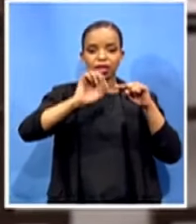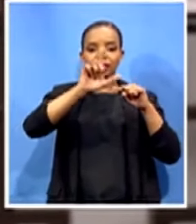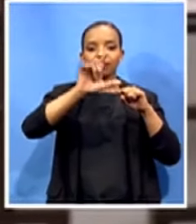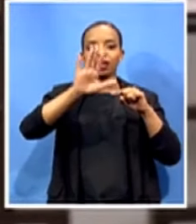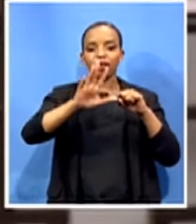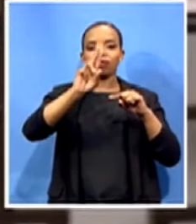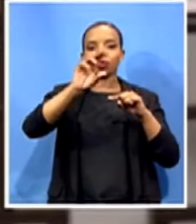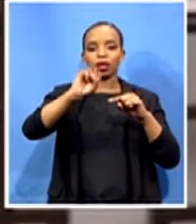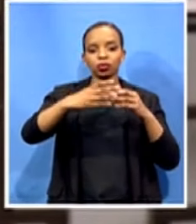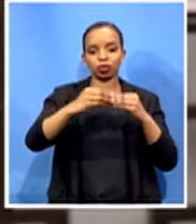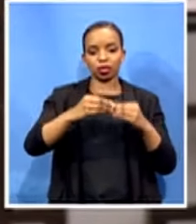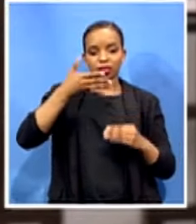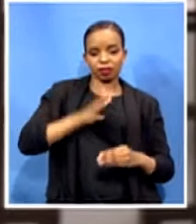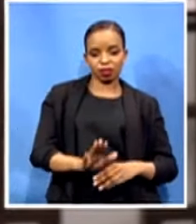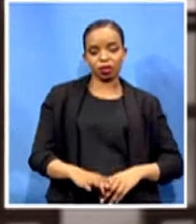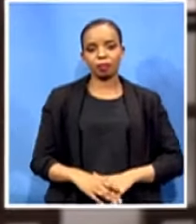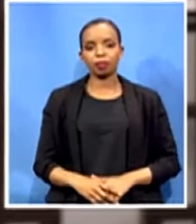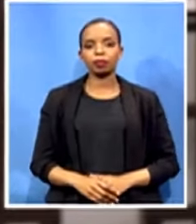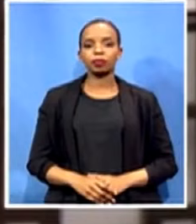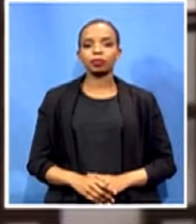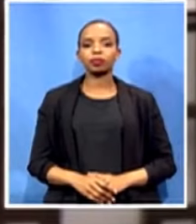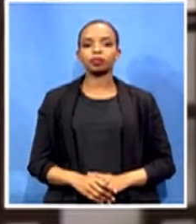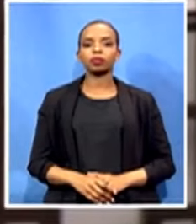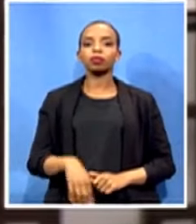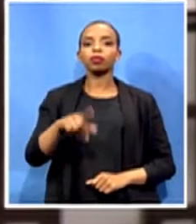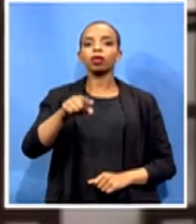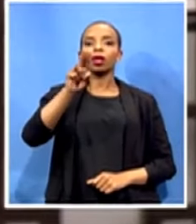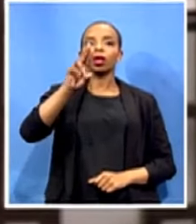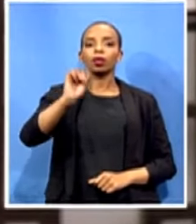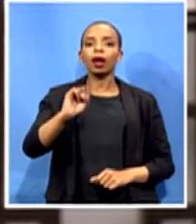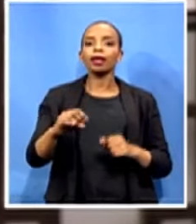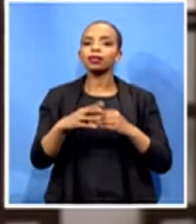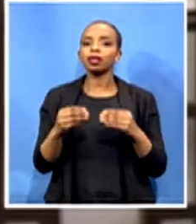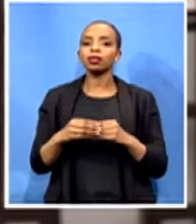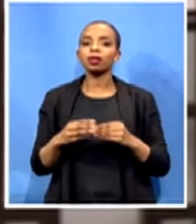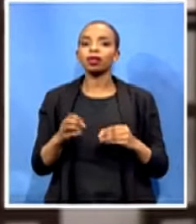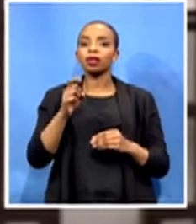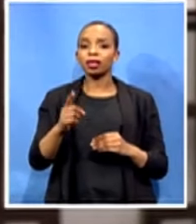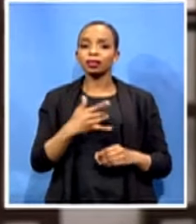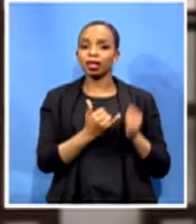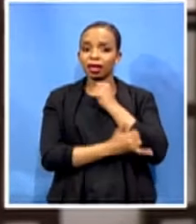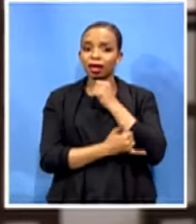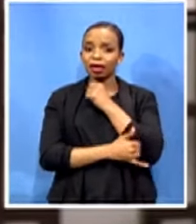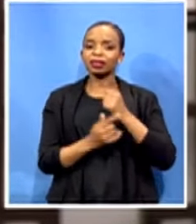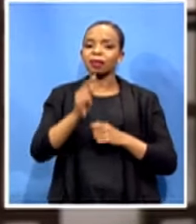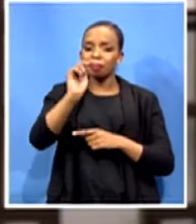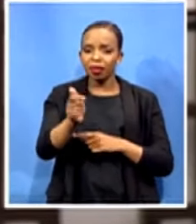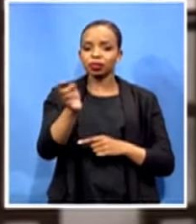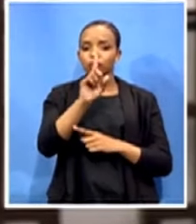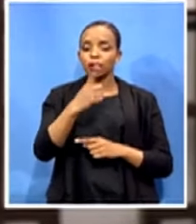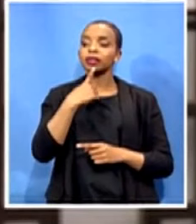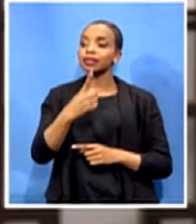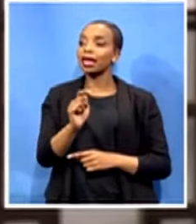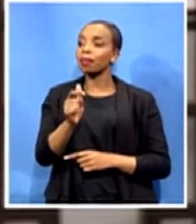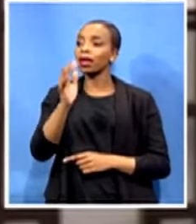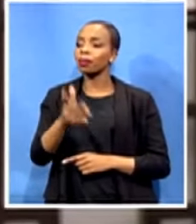$75 will be paid as promised. The government always pays what it says it will pay to contractually to civil servants. We're going to do